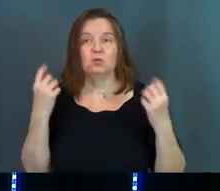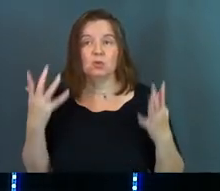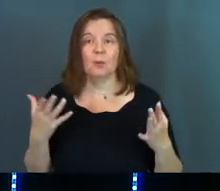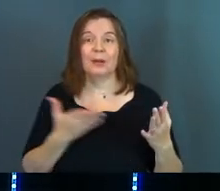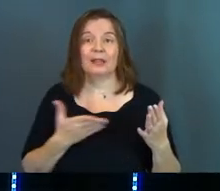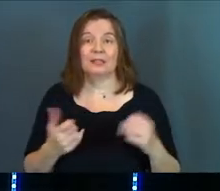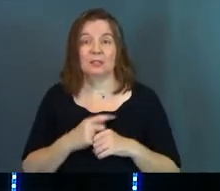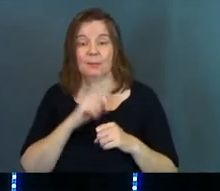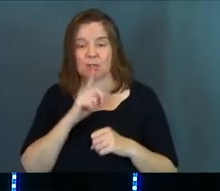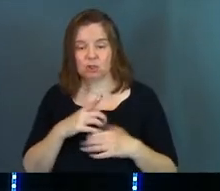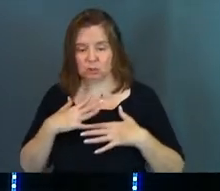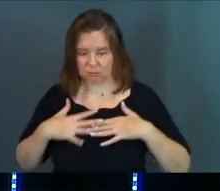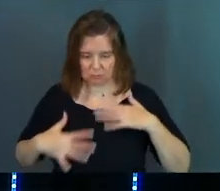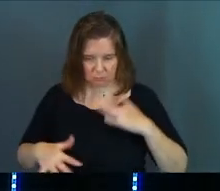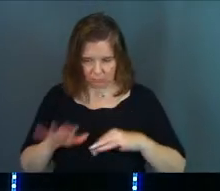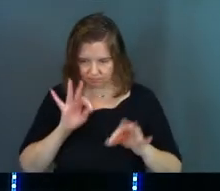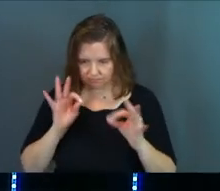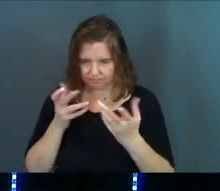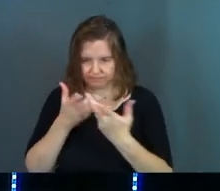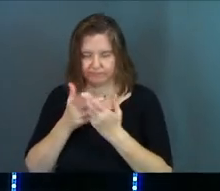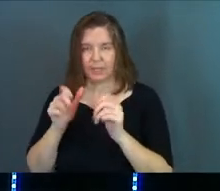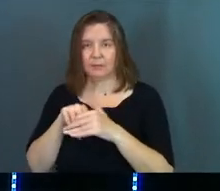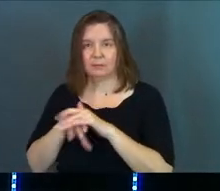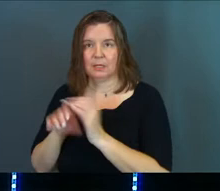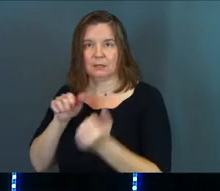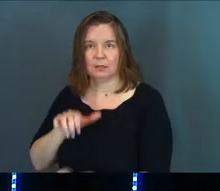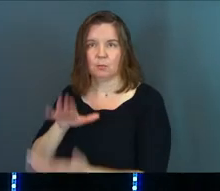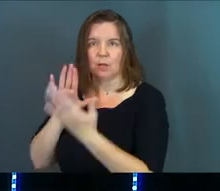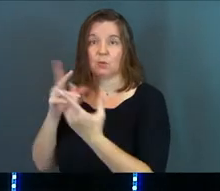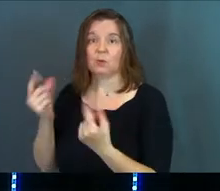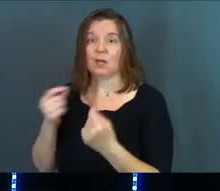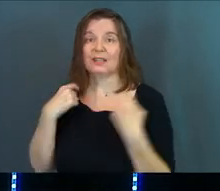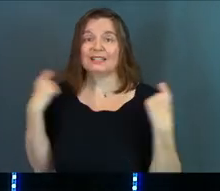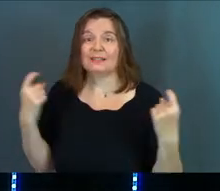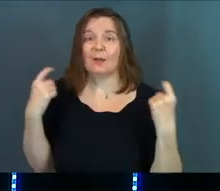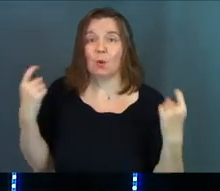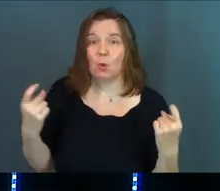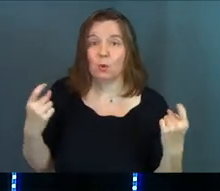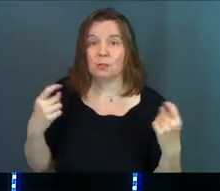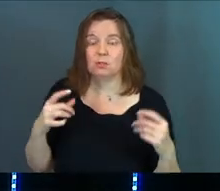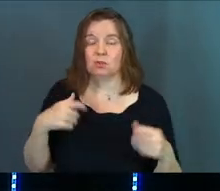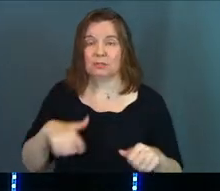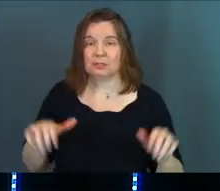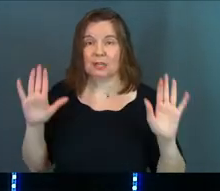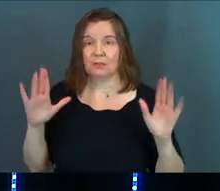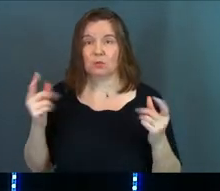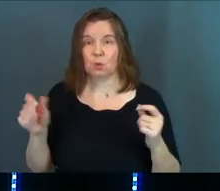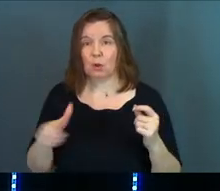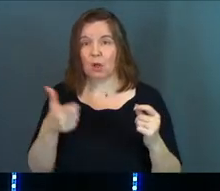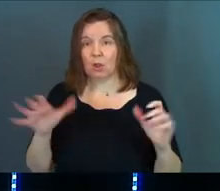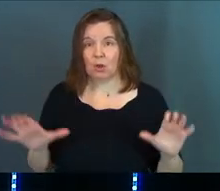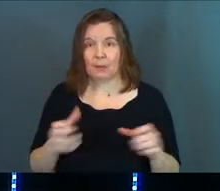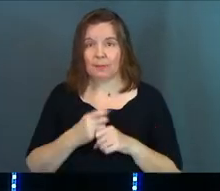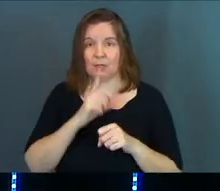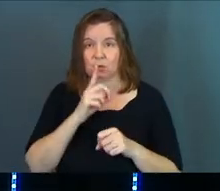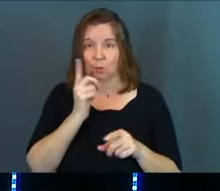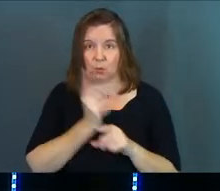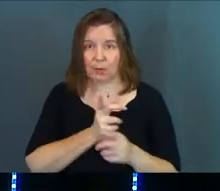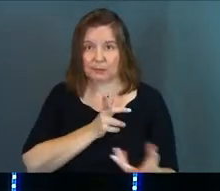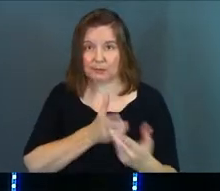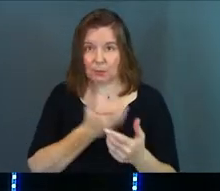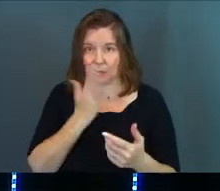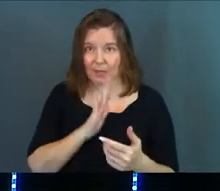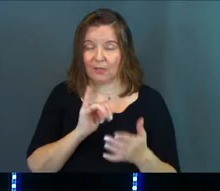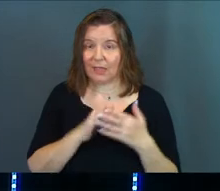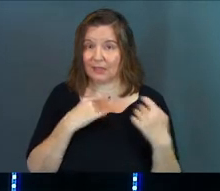many things to make sure that they were fit and able to be in God's presence. So we had to do ceremonies, take sacrifices, and do other actions to make sure we were in right standing with